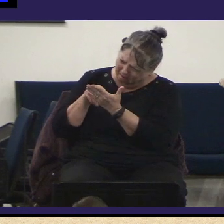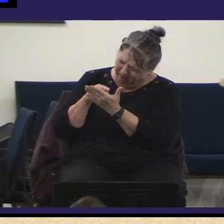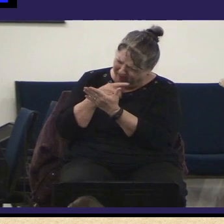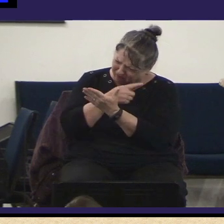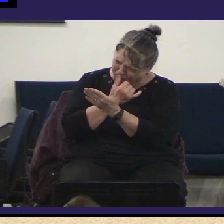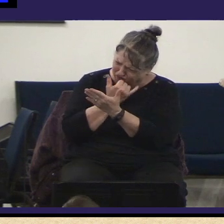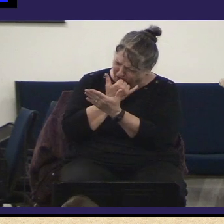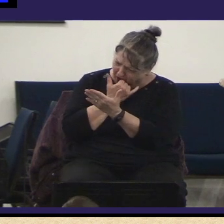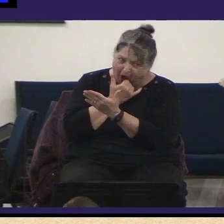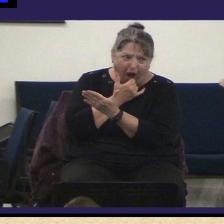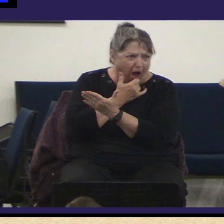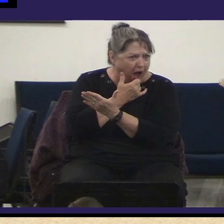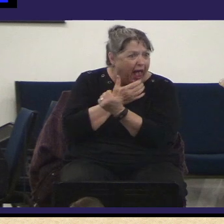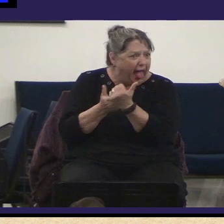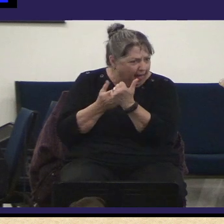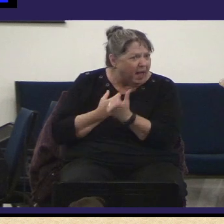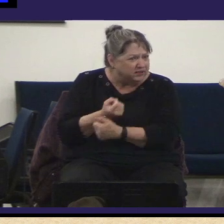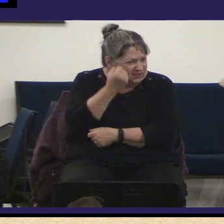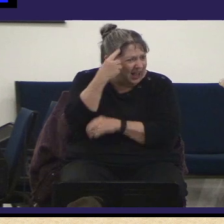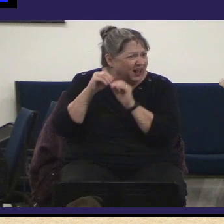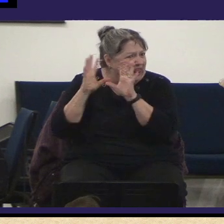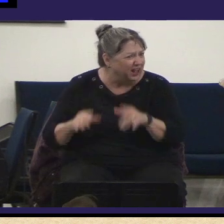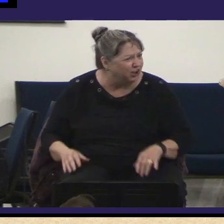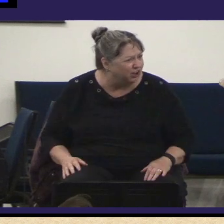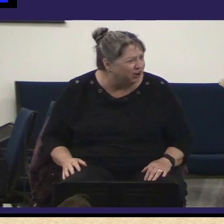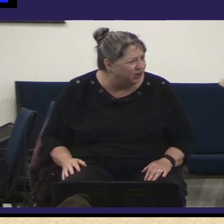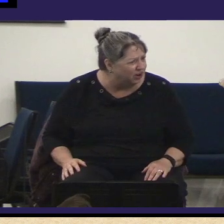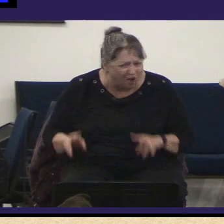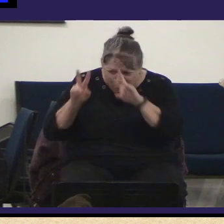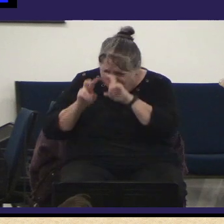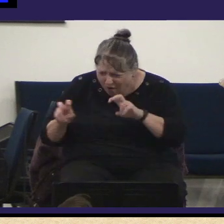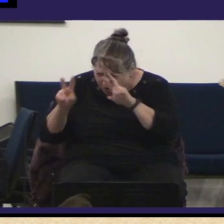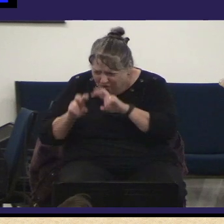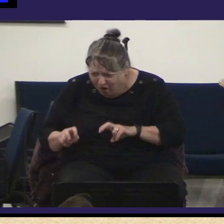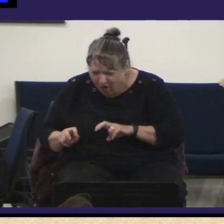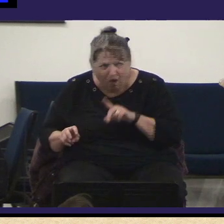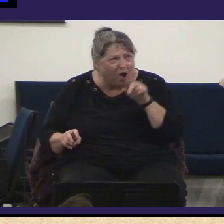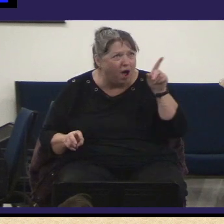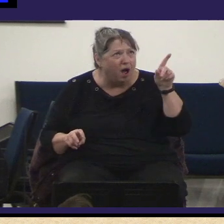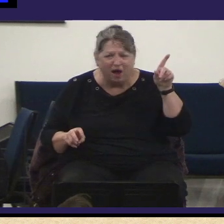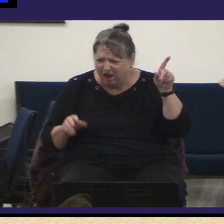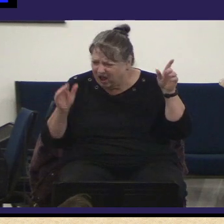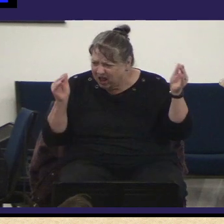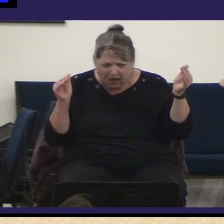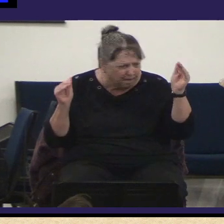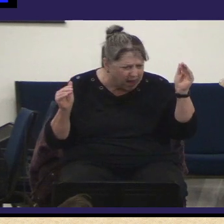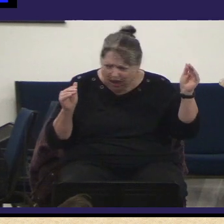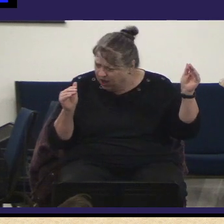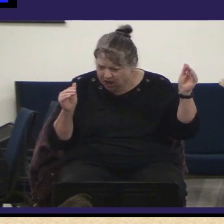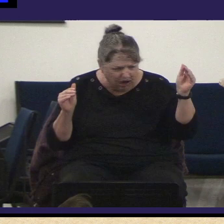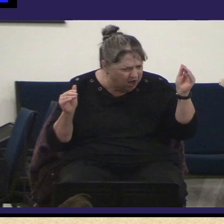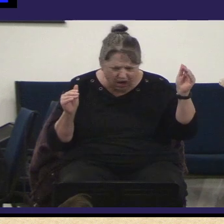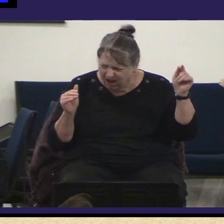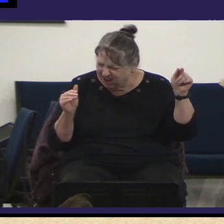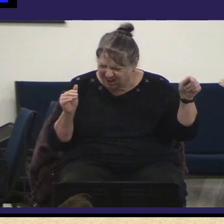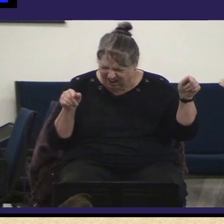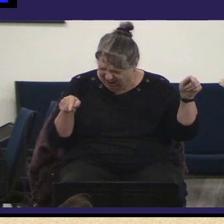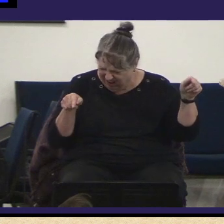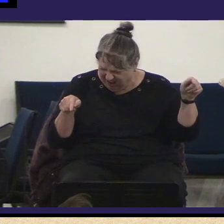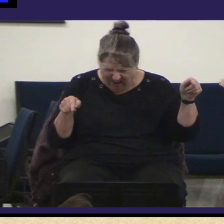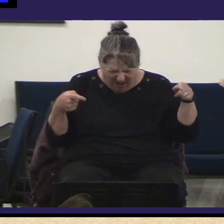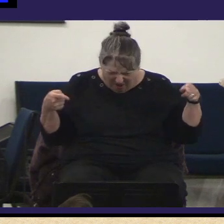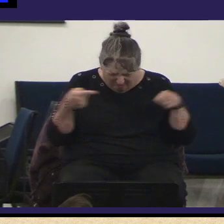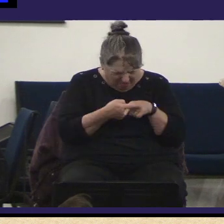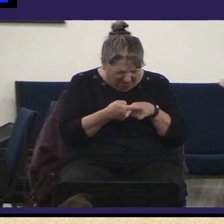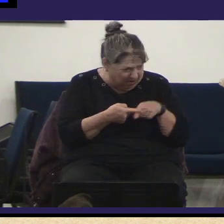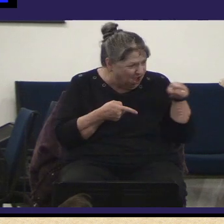Jesus. We reject what does not cooperate with his word. So these forces of evil have five areas of our